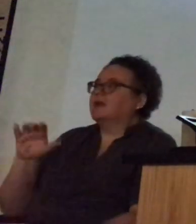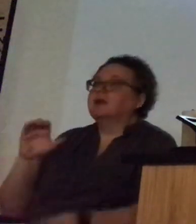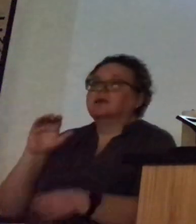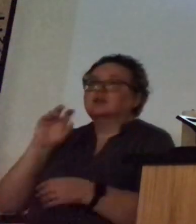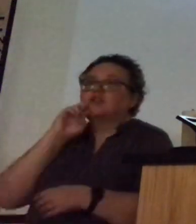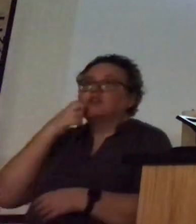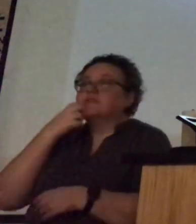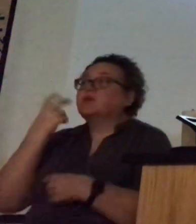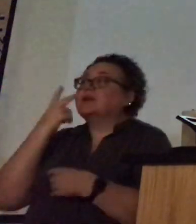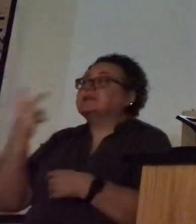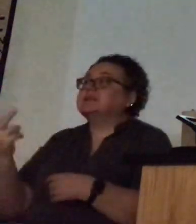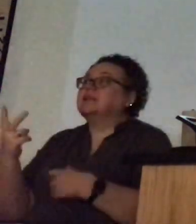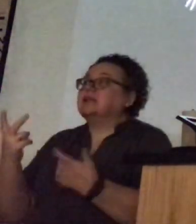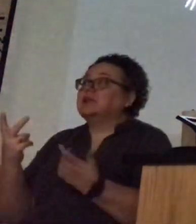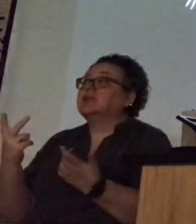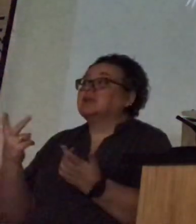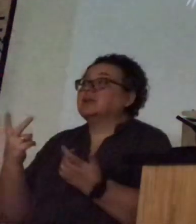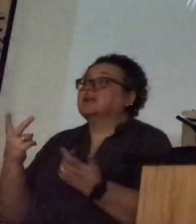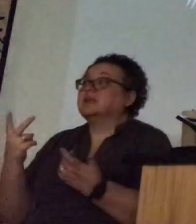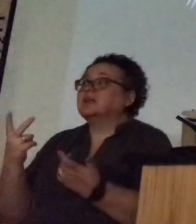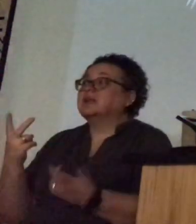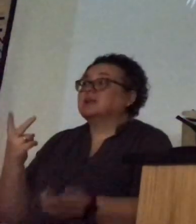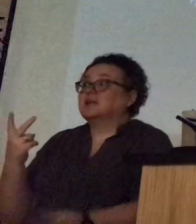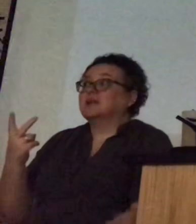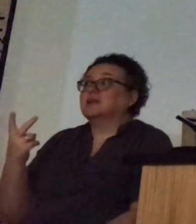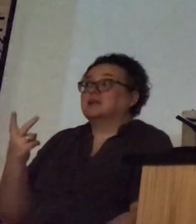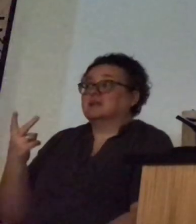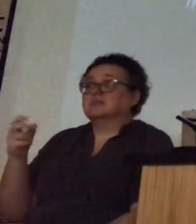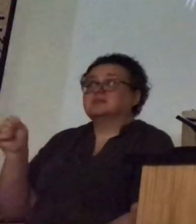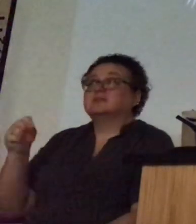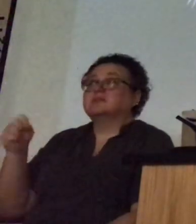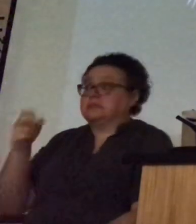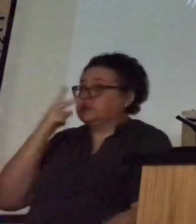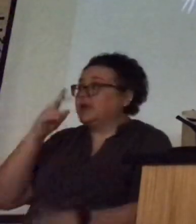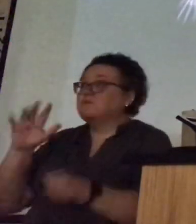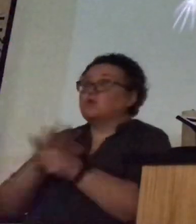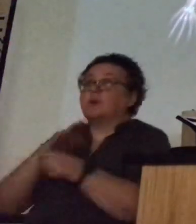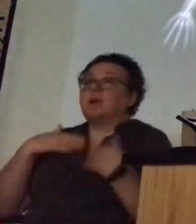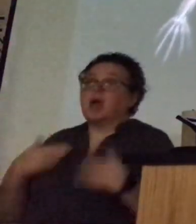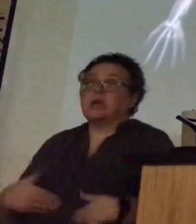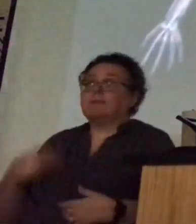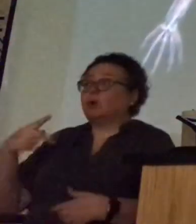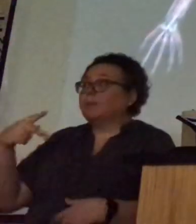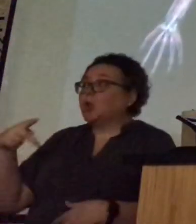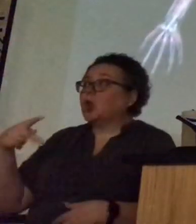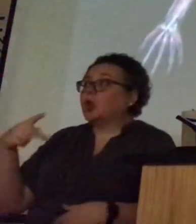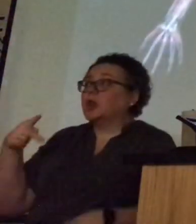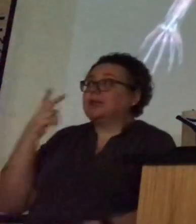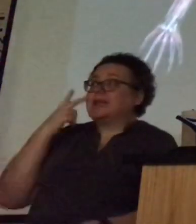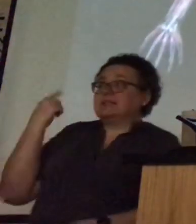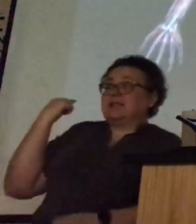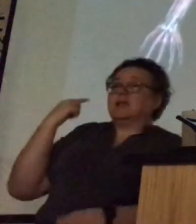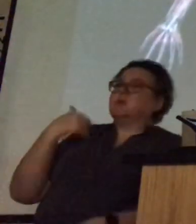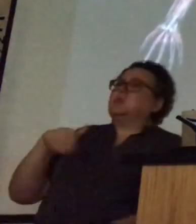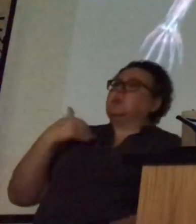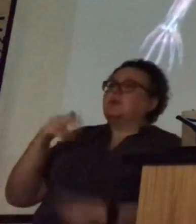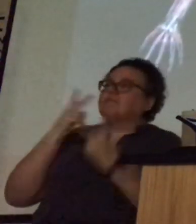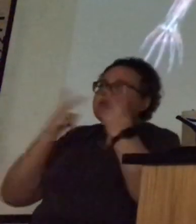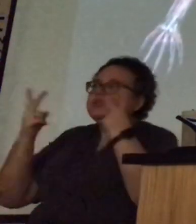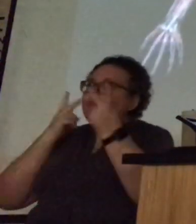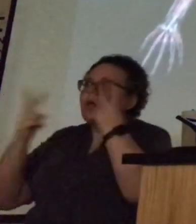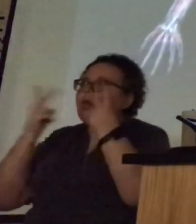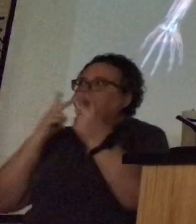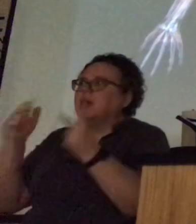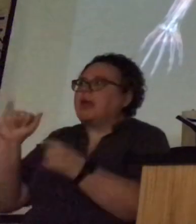nerve. You can highlight the innervation path, show you the whole body in purple. Okay, so it can really be a visual aid